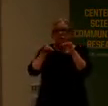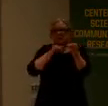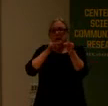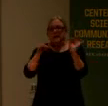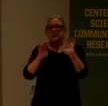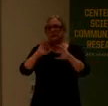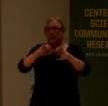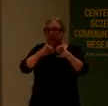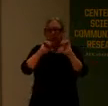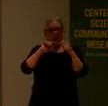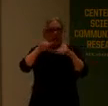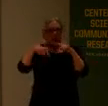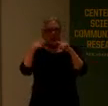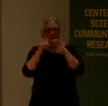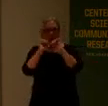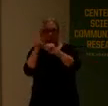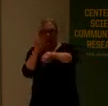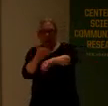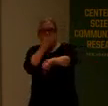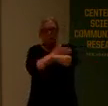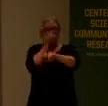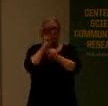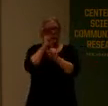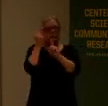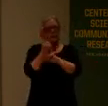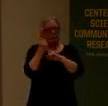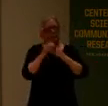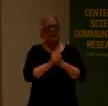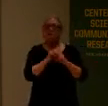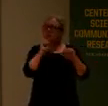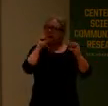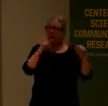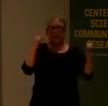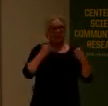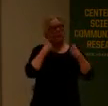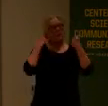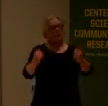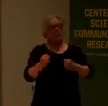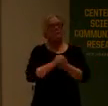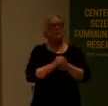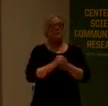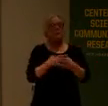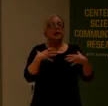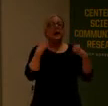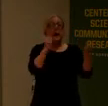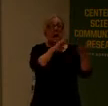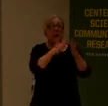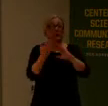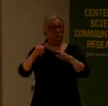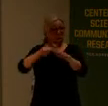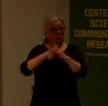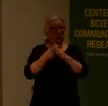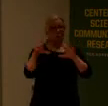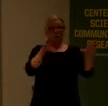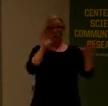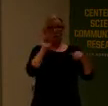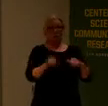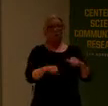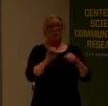connection in a fundamental way can be enormously powerful. The health community is starting to do that, to break that vicious